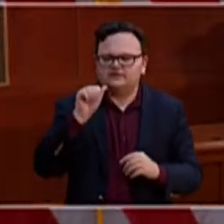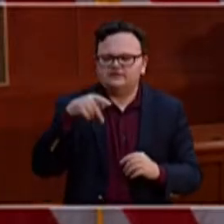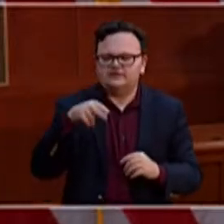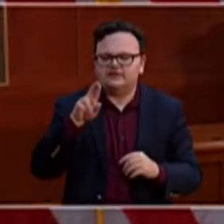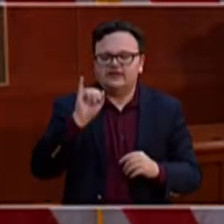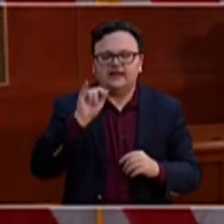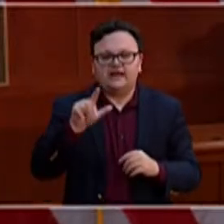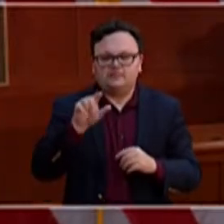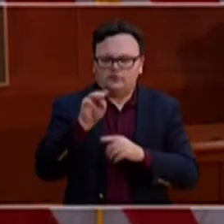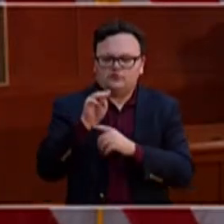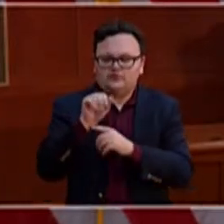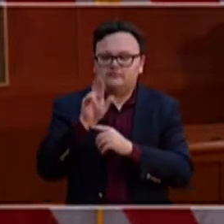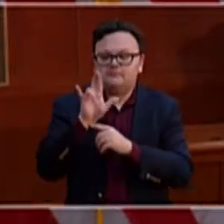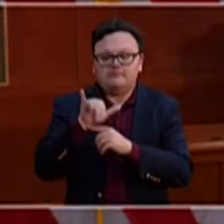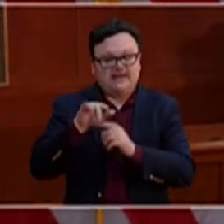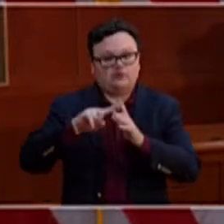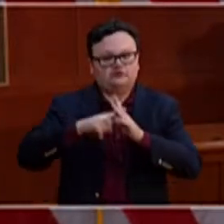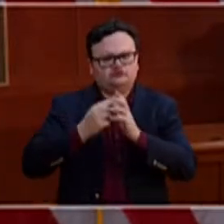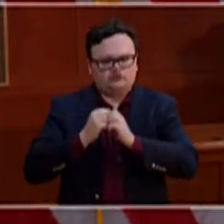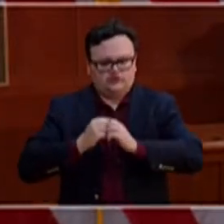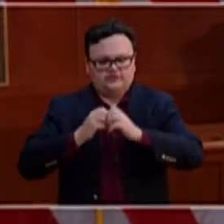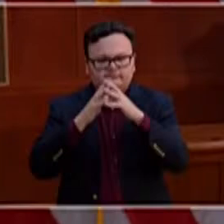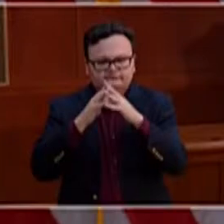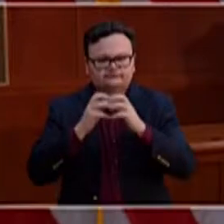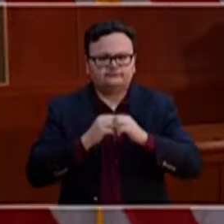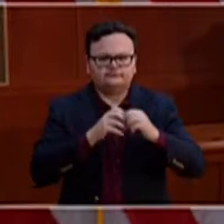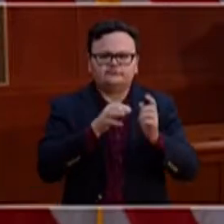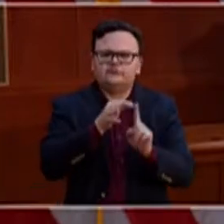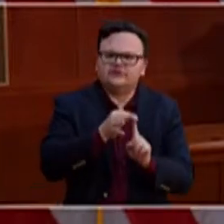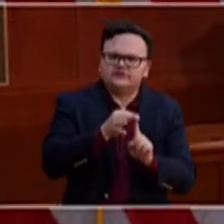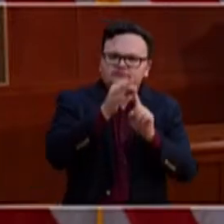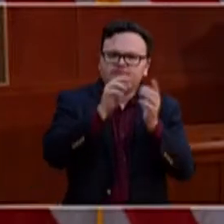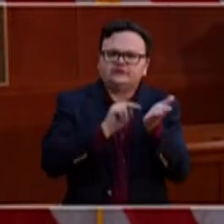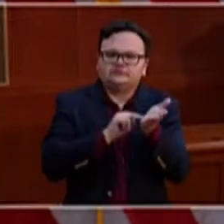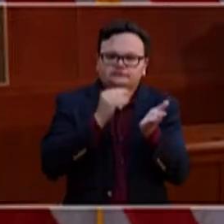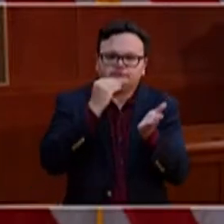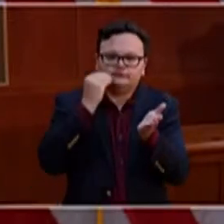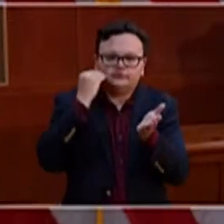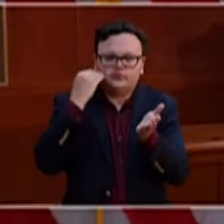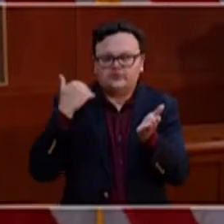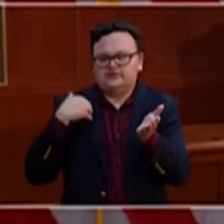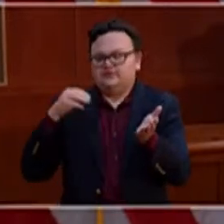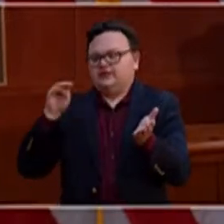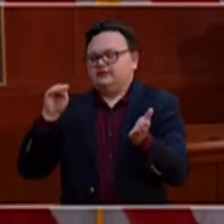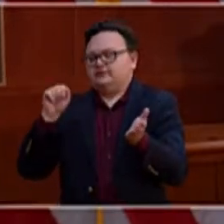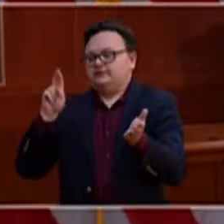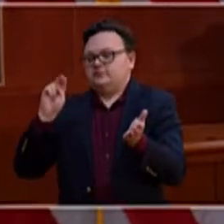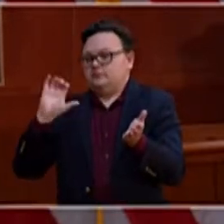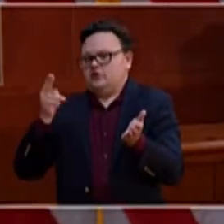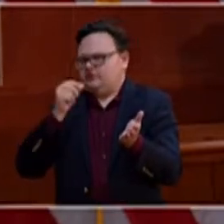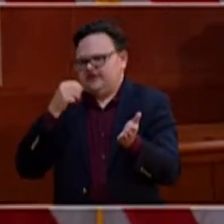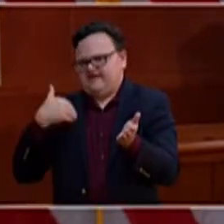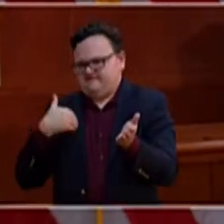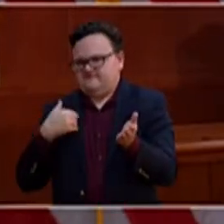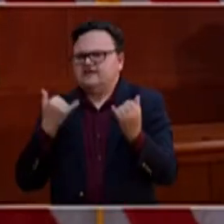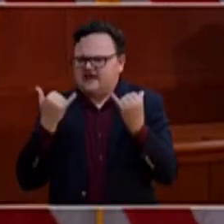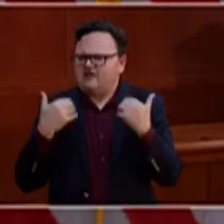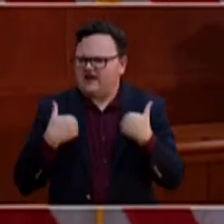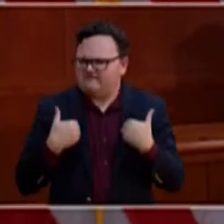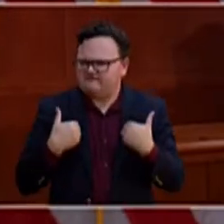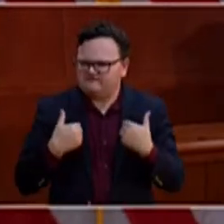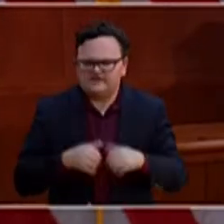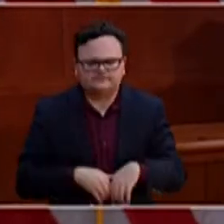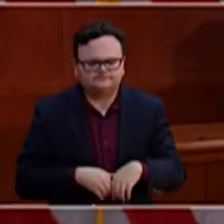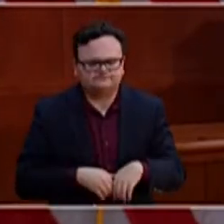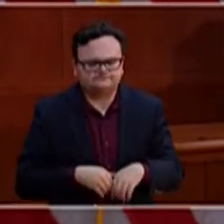come online since then. That's an important tool that we didn't have in March. We also are now, after having gone through the nursing homes and